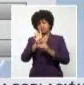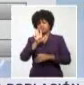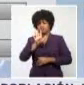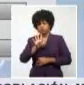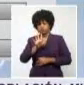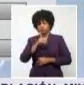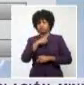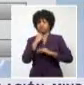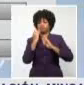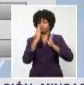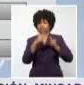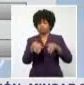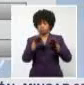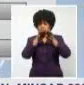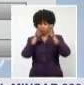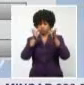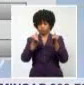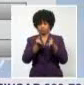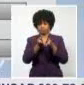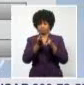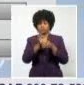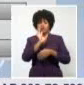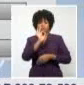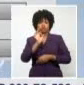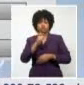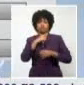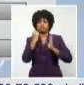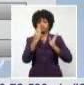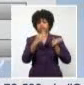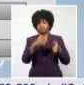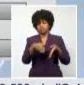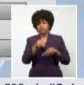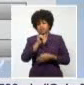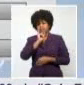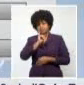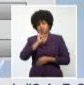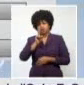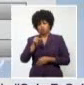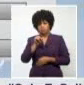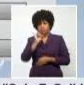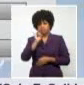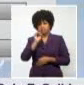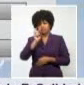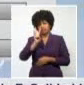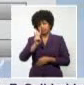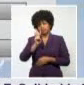specifically regarding the region of the Americas, there are reports of